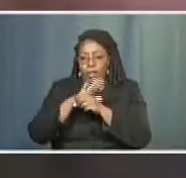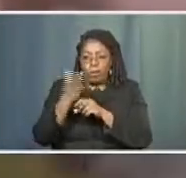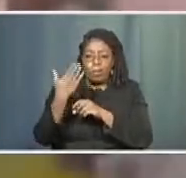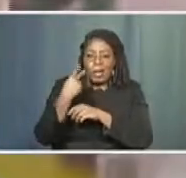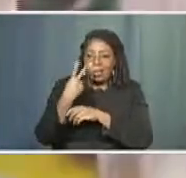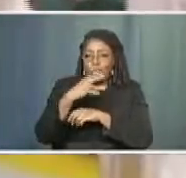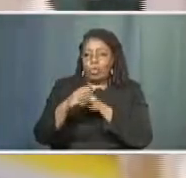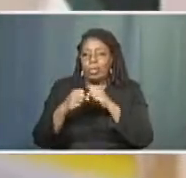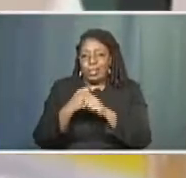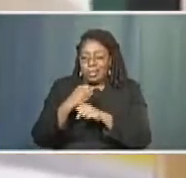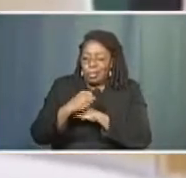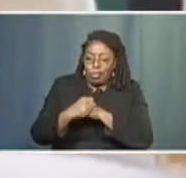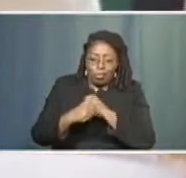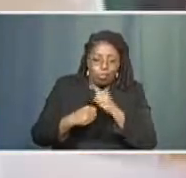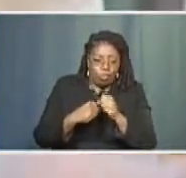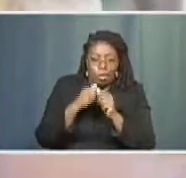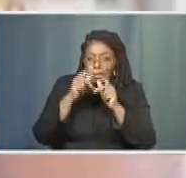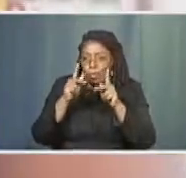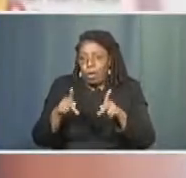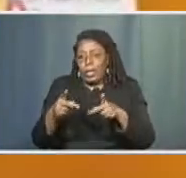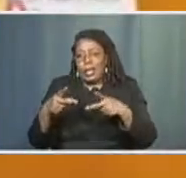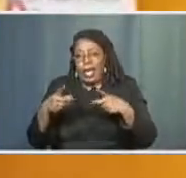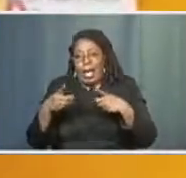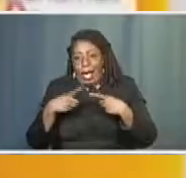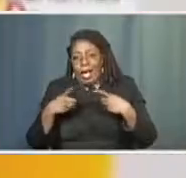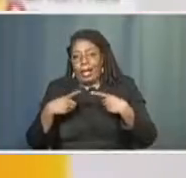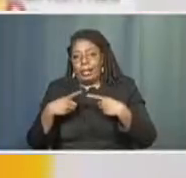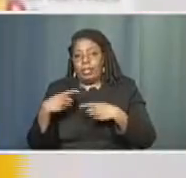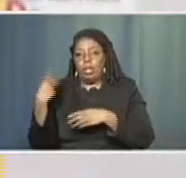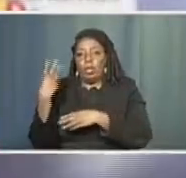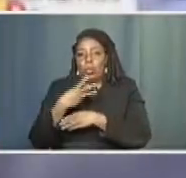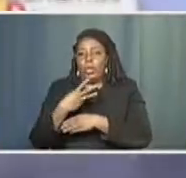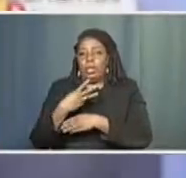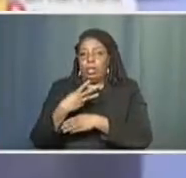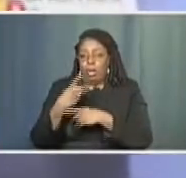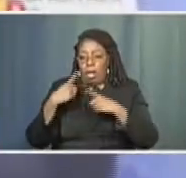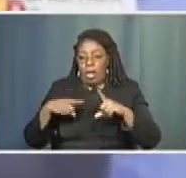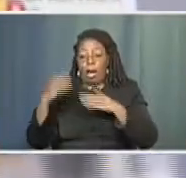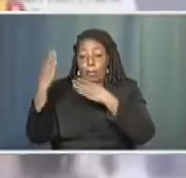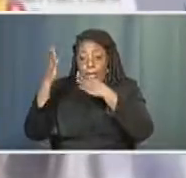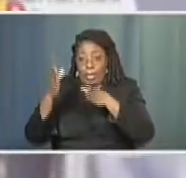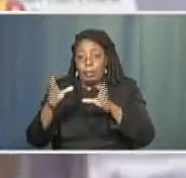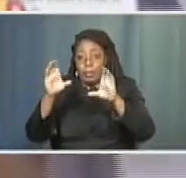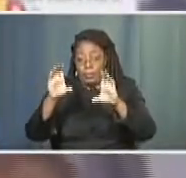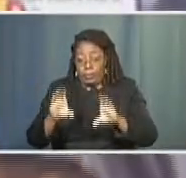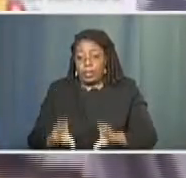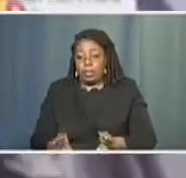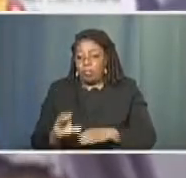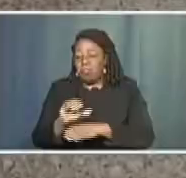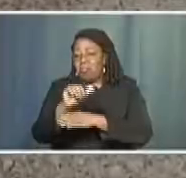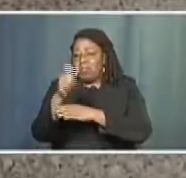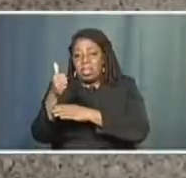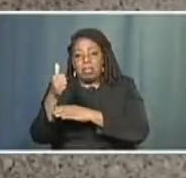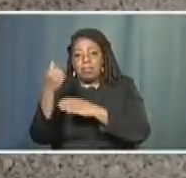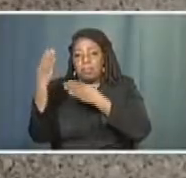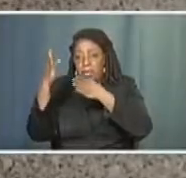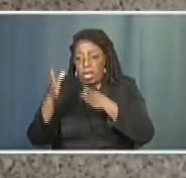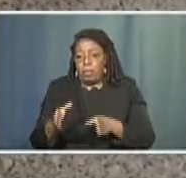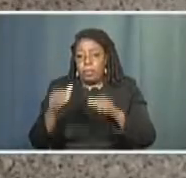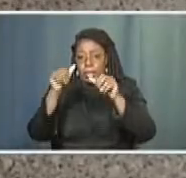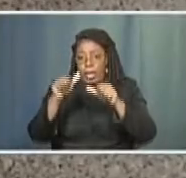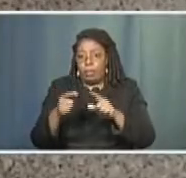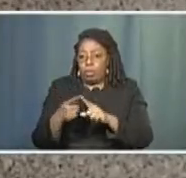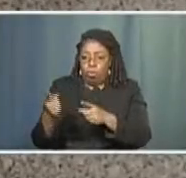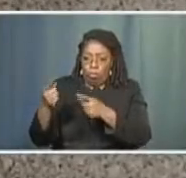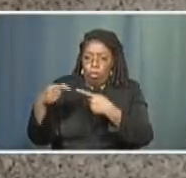the struggles that everybody has had, we are going to allow the Bahamian citizens, any Bahamian citizen will be able